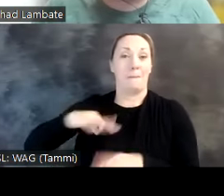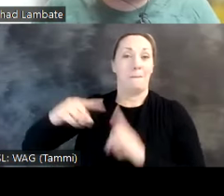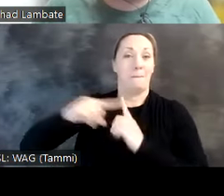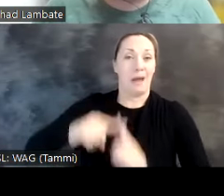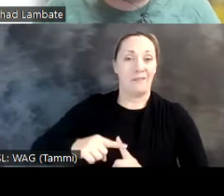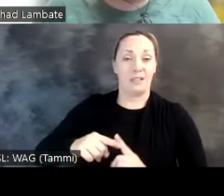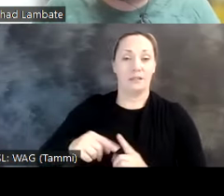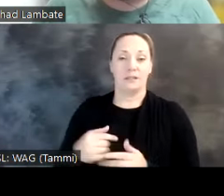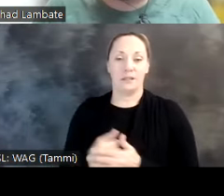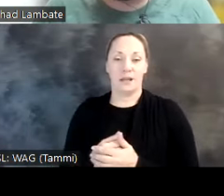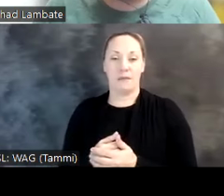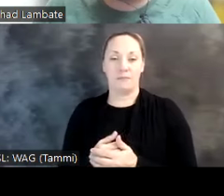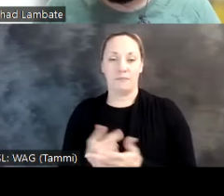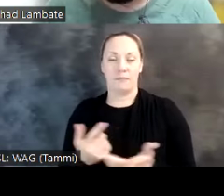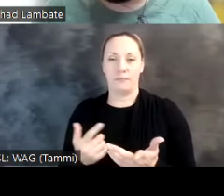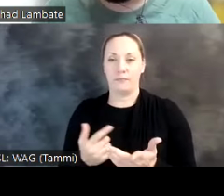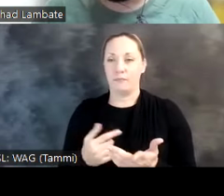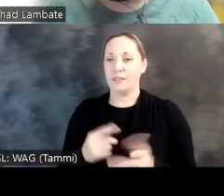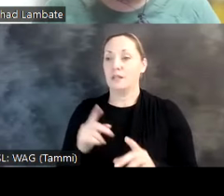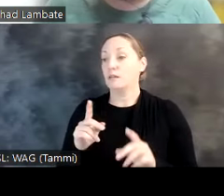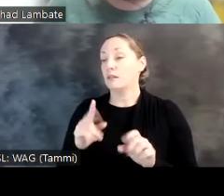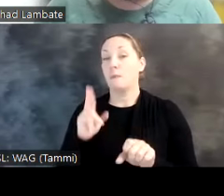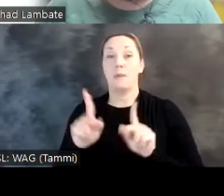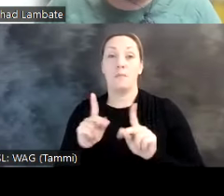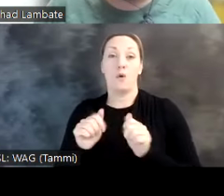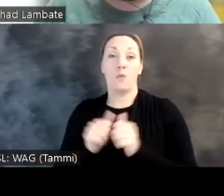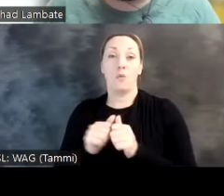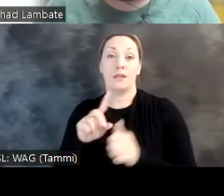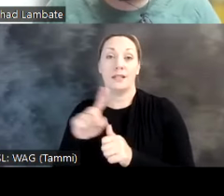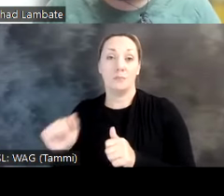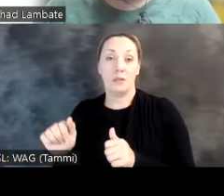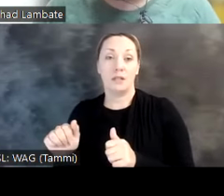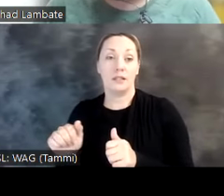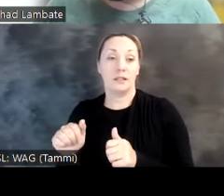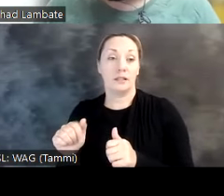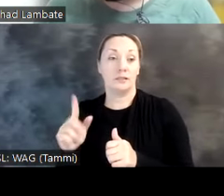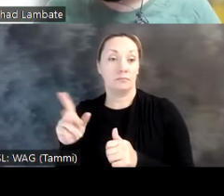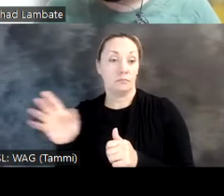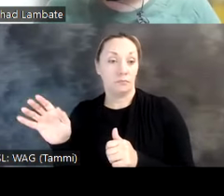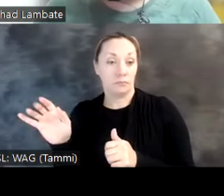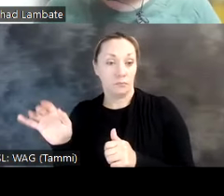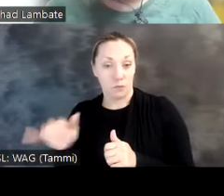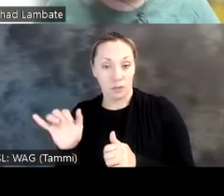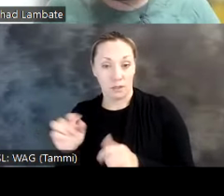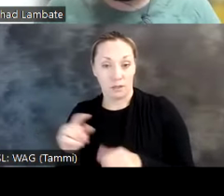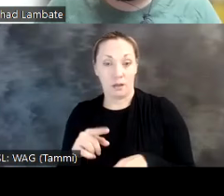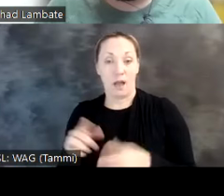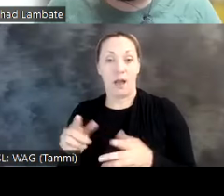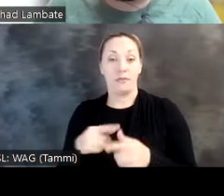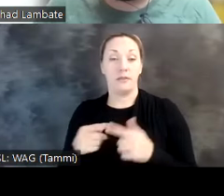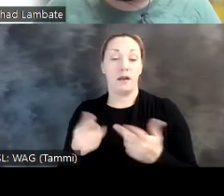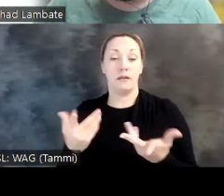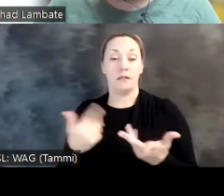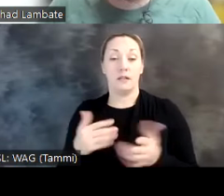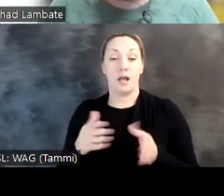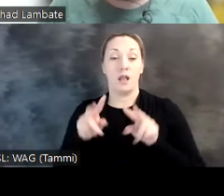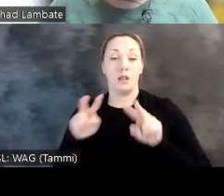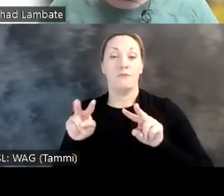certain people with disabilities, which groups at large. And at end, I'll open the floor for